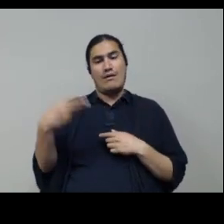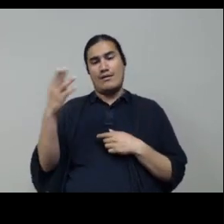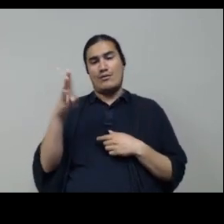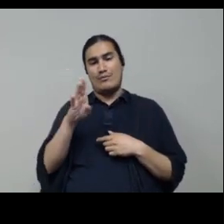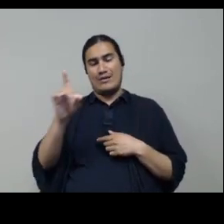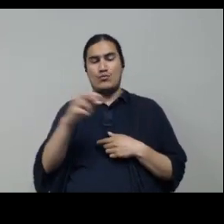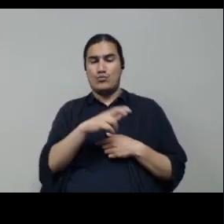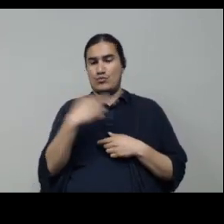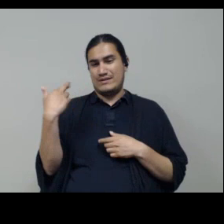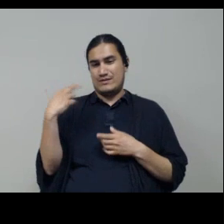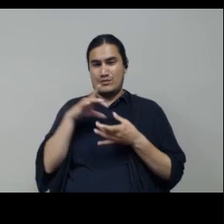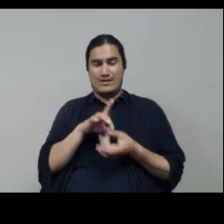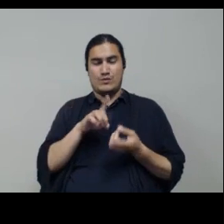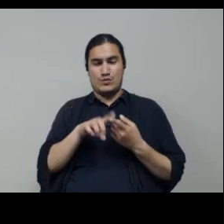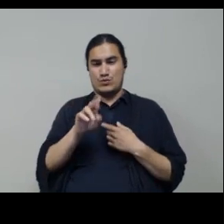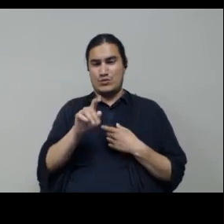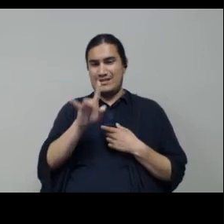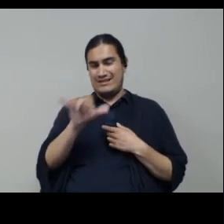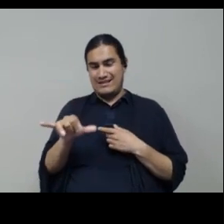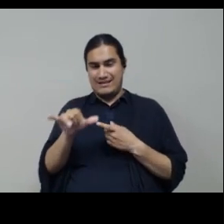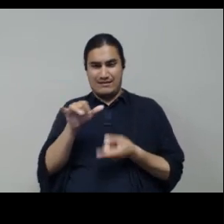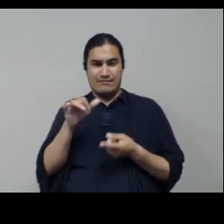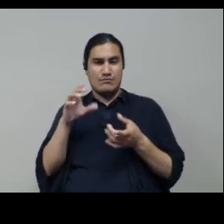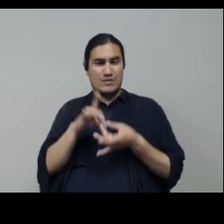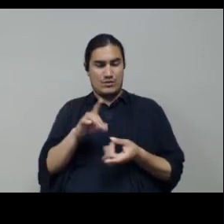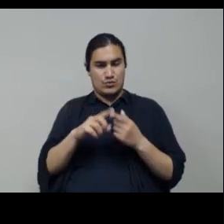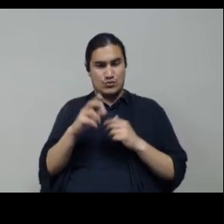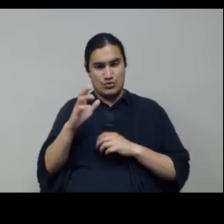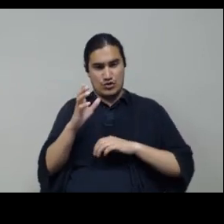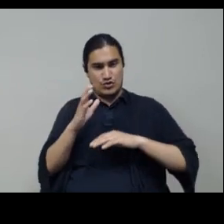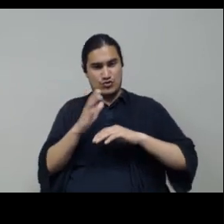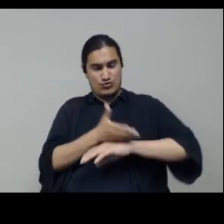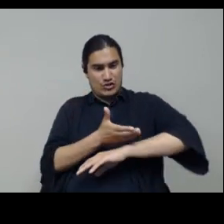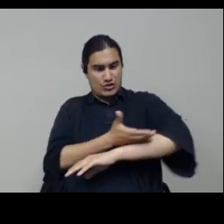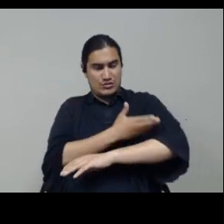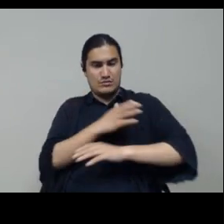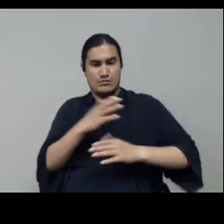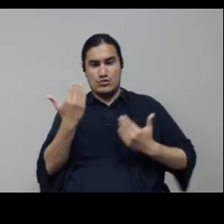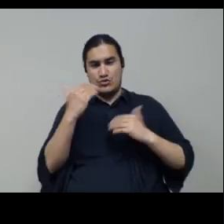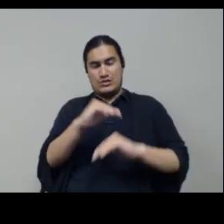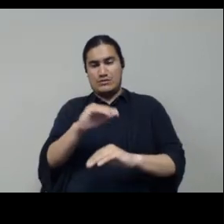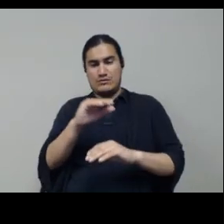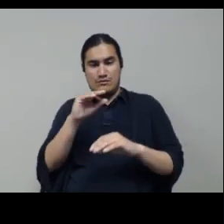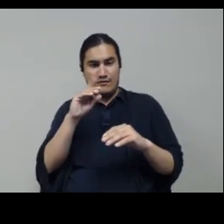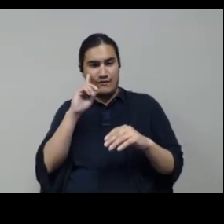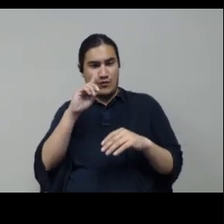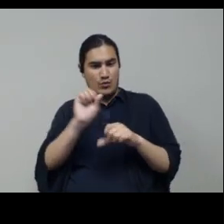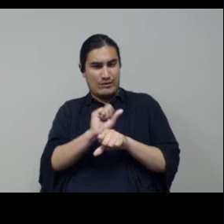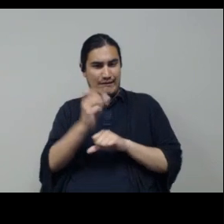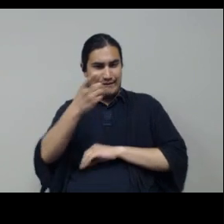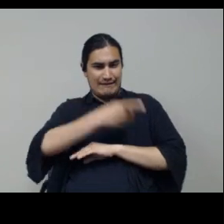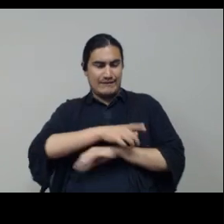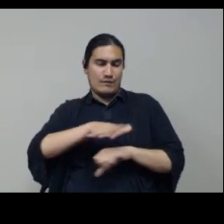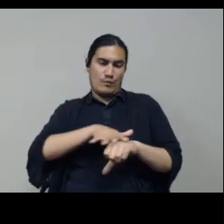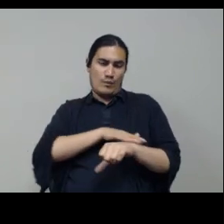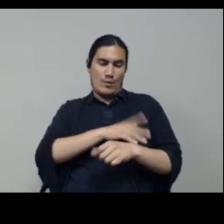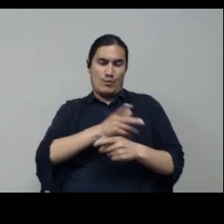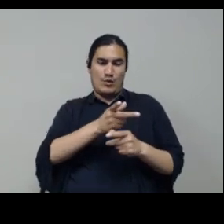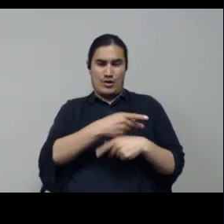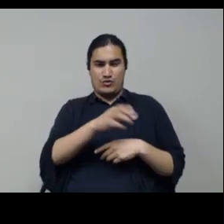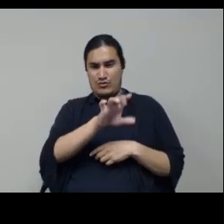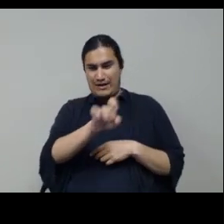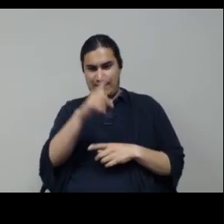risks related to utility relocation during construction, restrictions on the number of working days, and a slower production rate of work